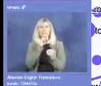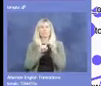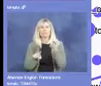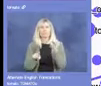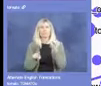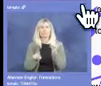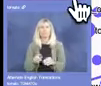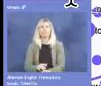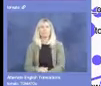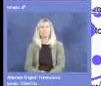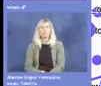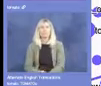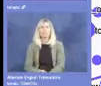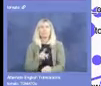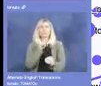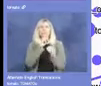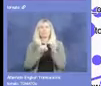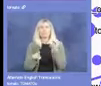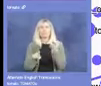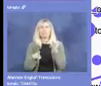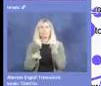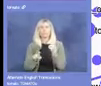sign, so I'm going to just put in here